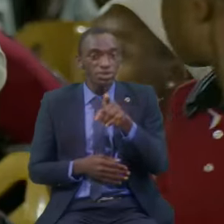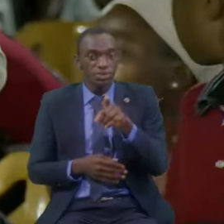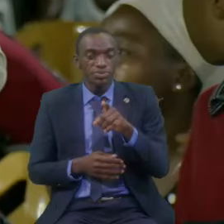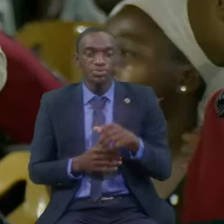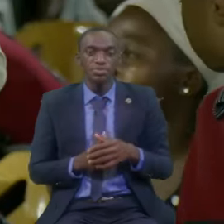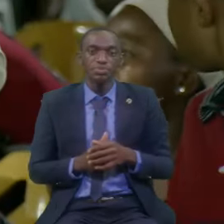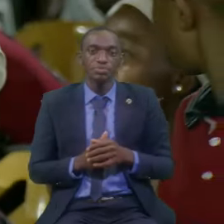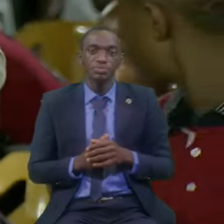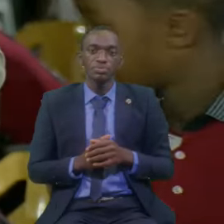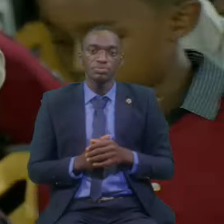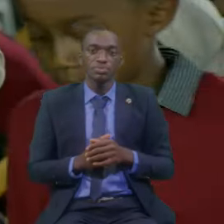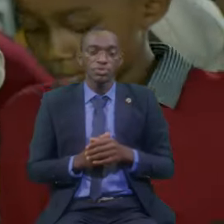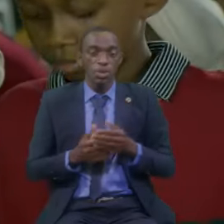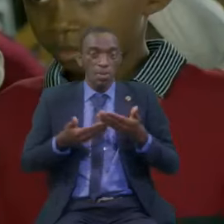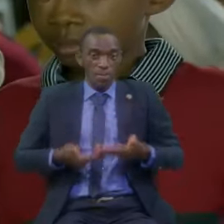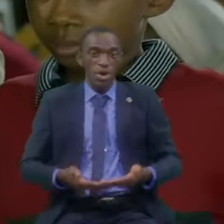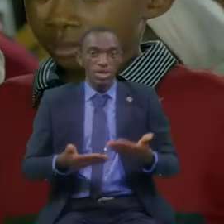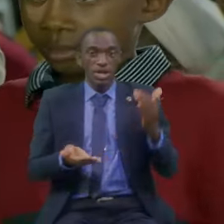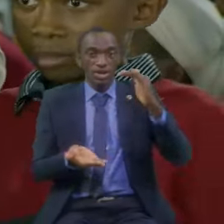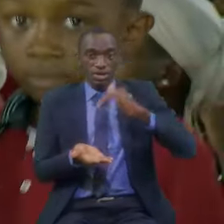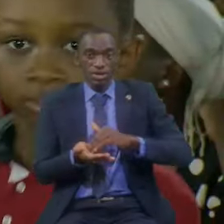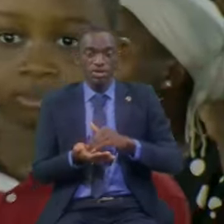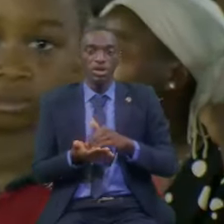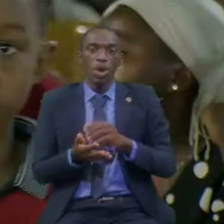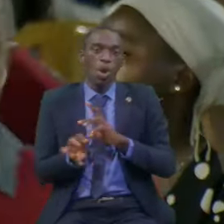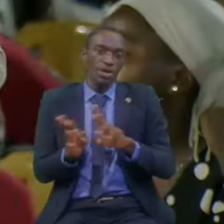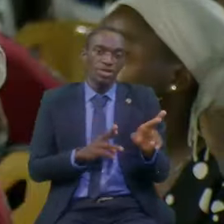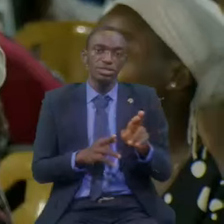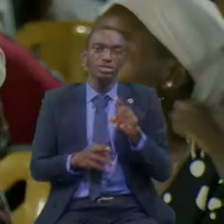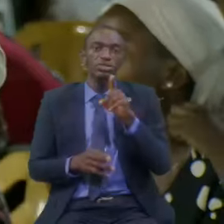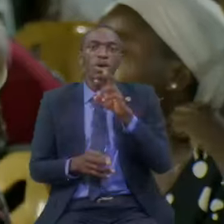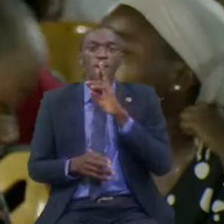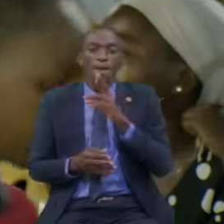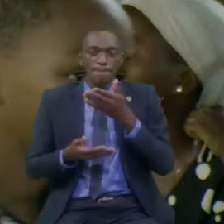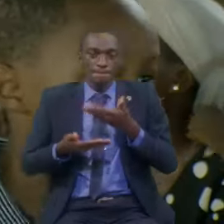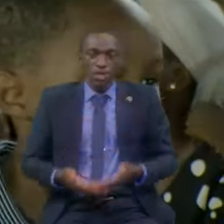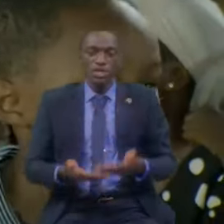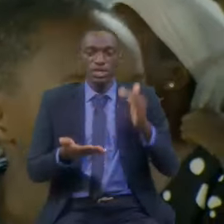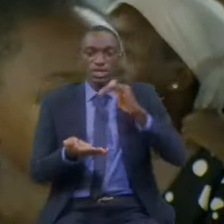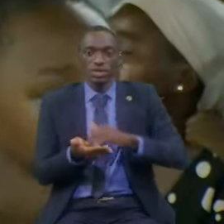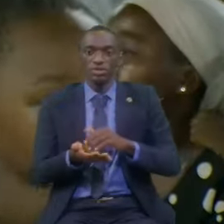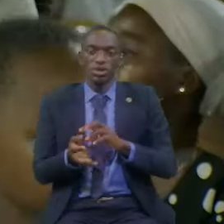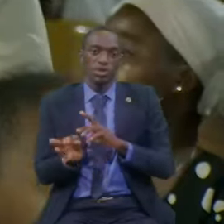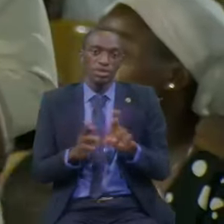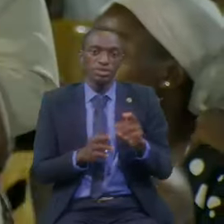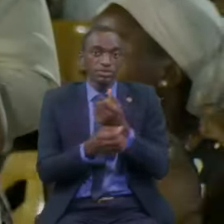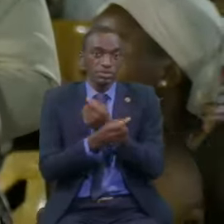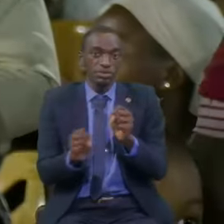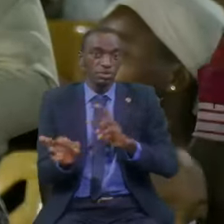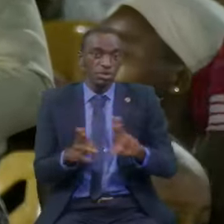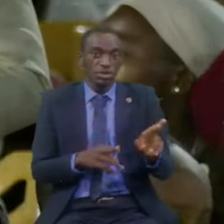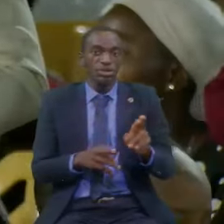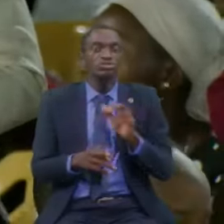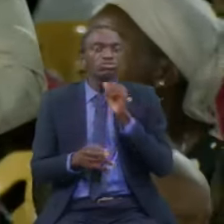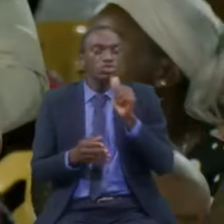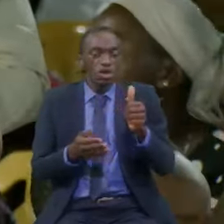born again already, and you did not stand up, you are not giving your life fresh. Begin to pray and